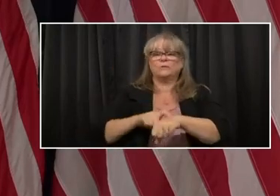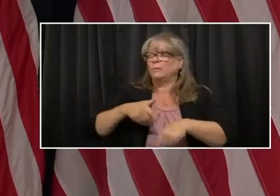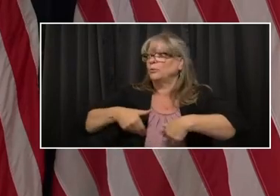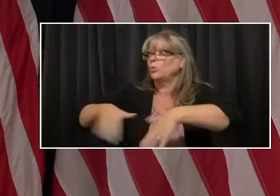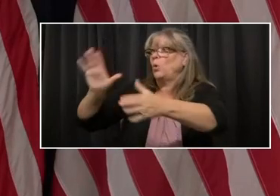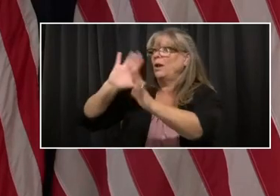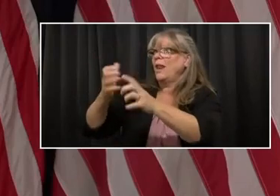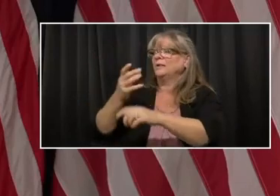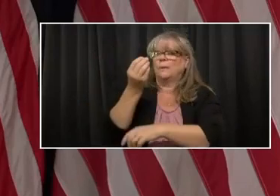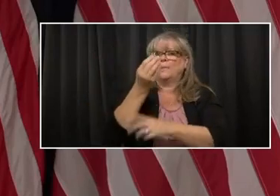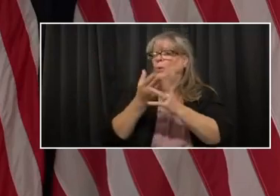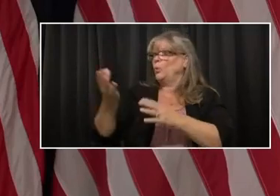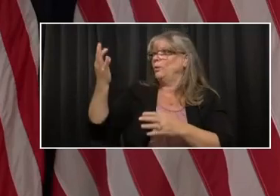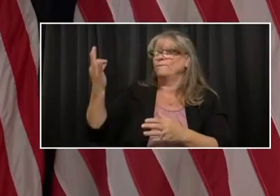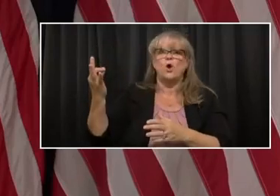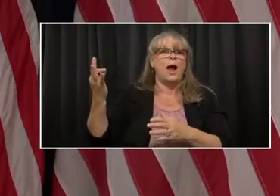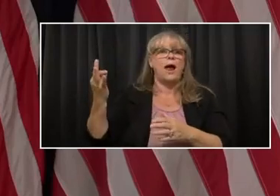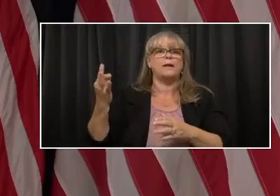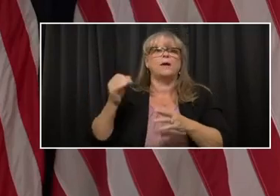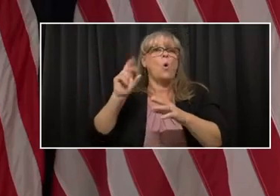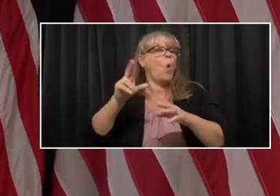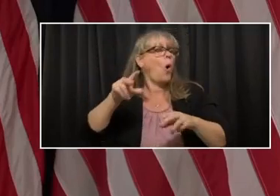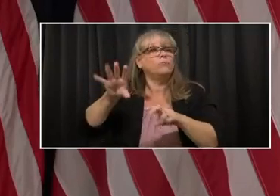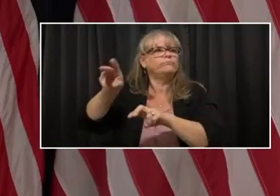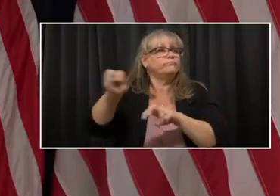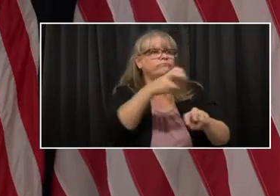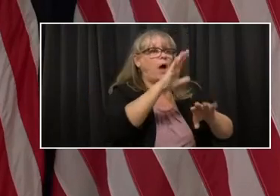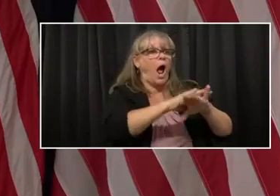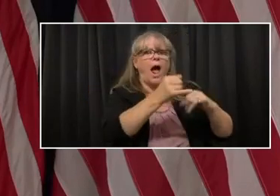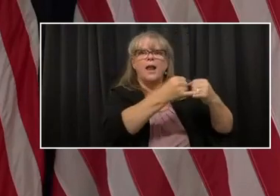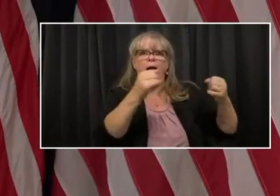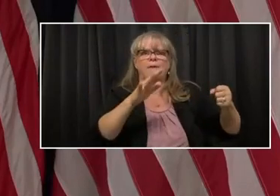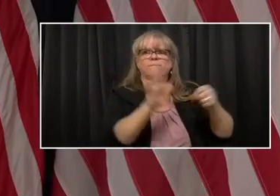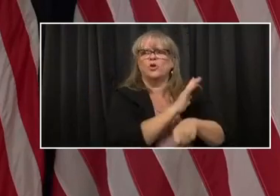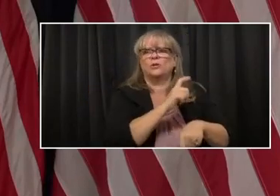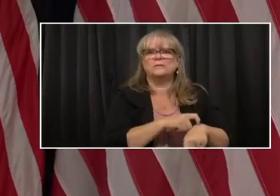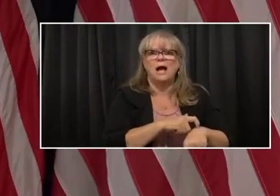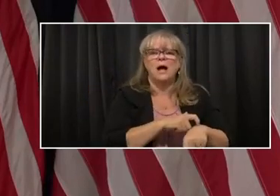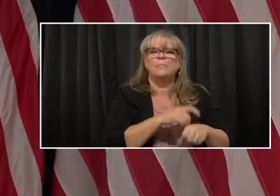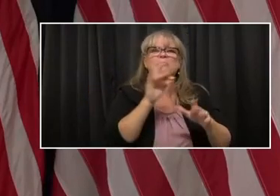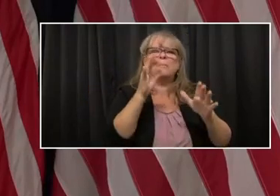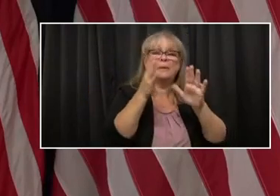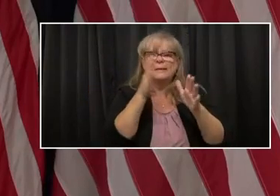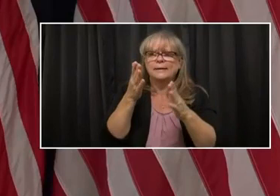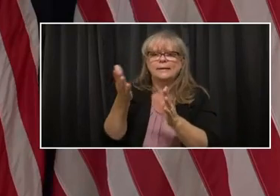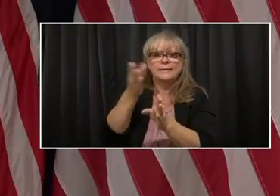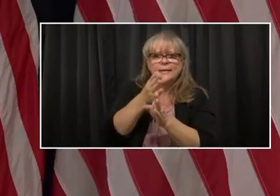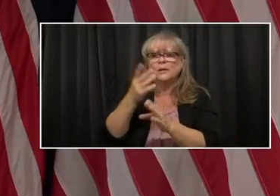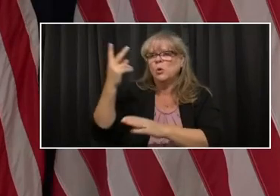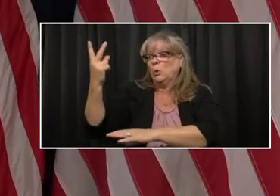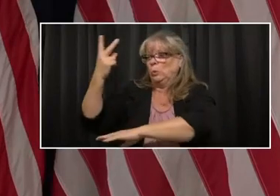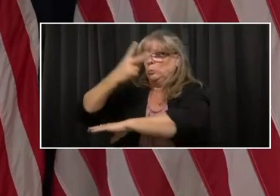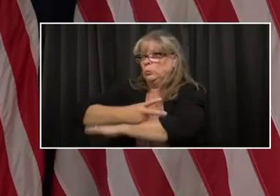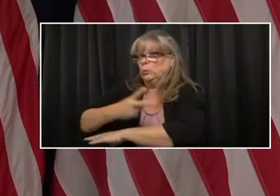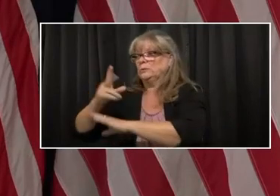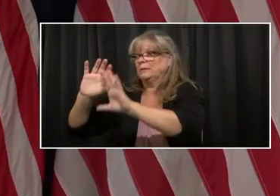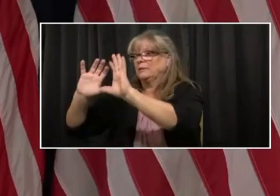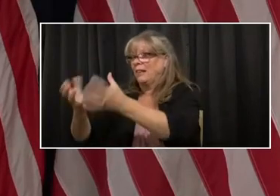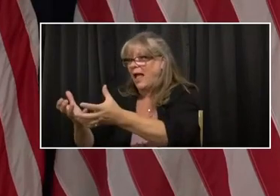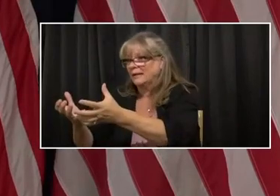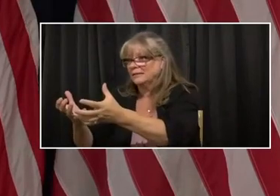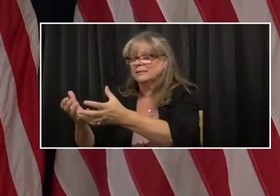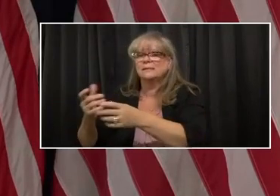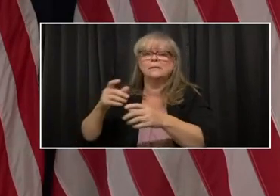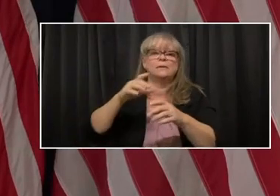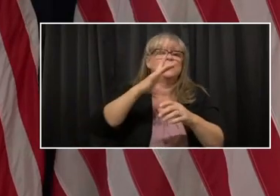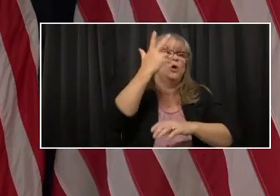say we're figuring out how to do 2 days a week with different groups coming in 2 days a week. There are no easy decisions,